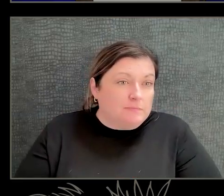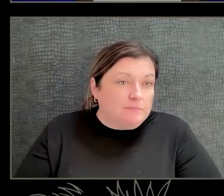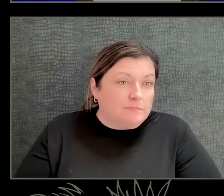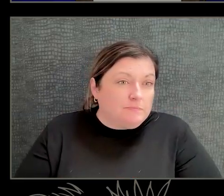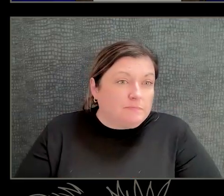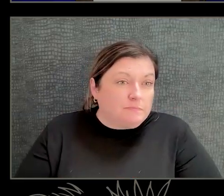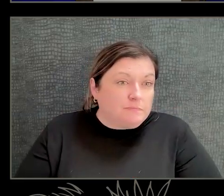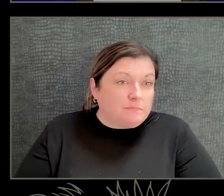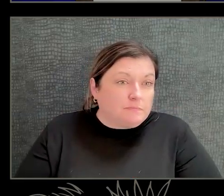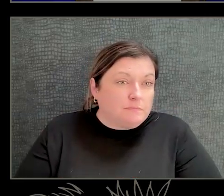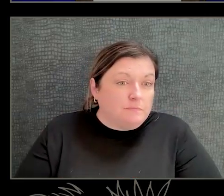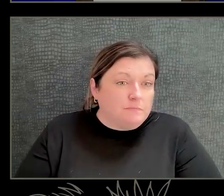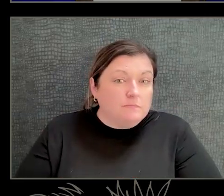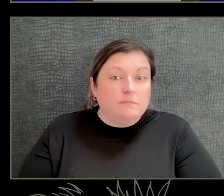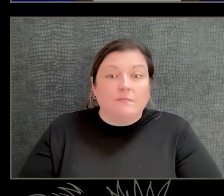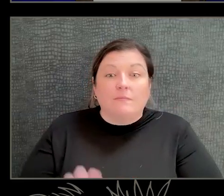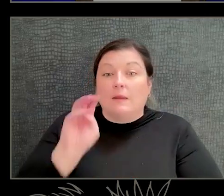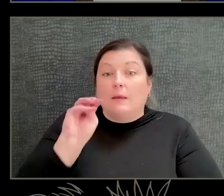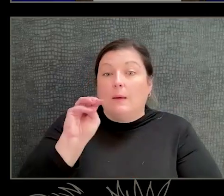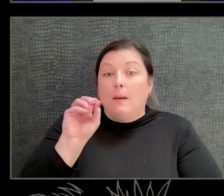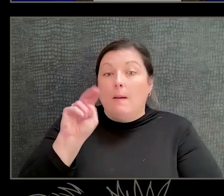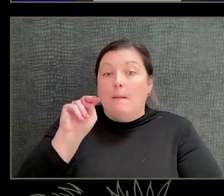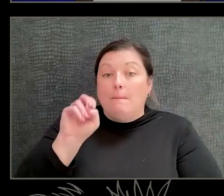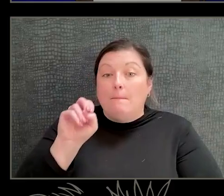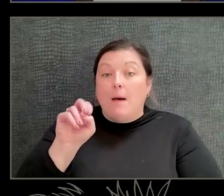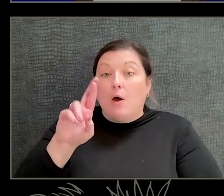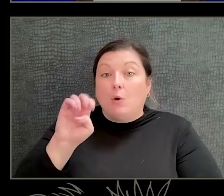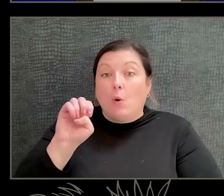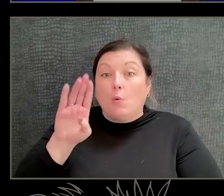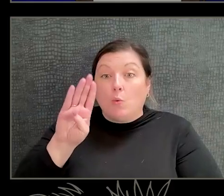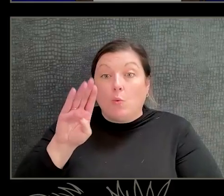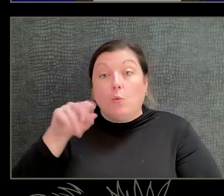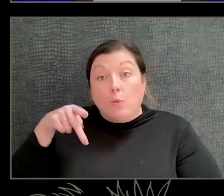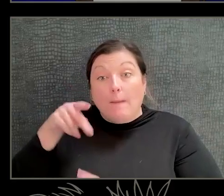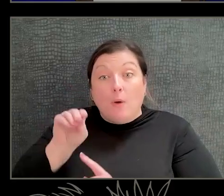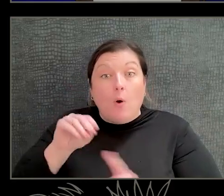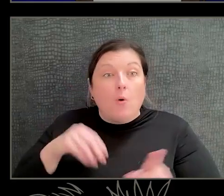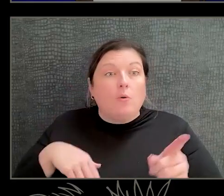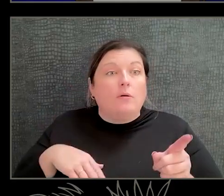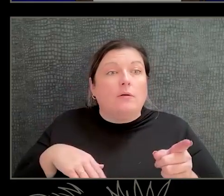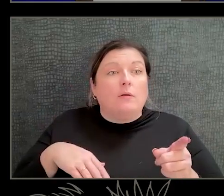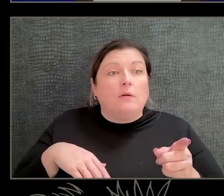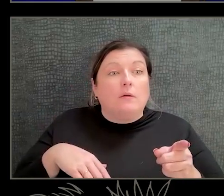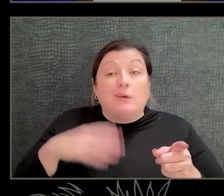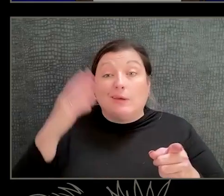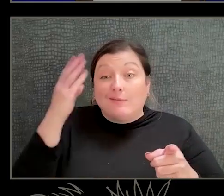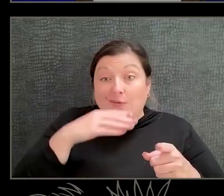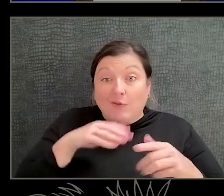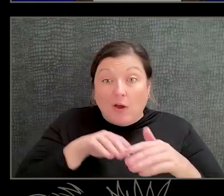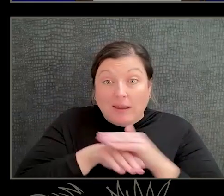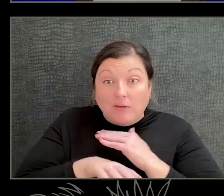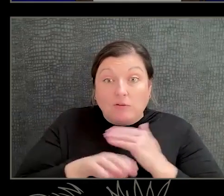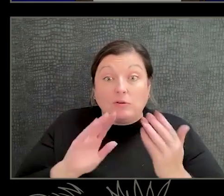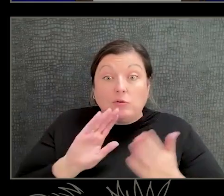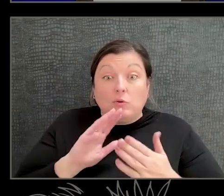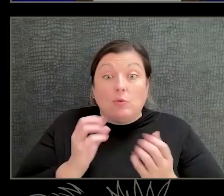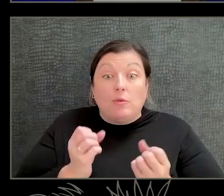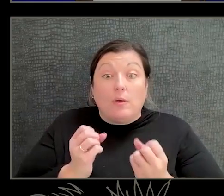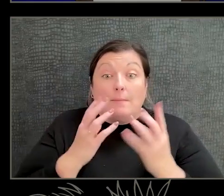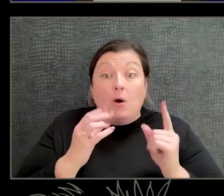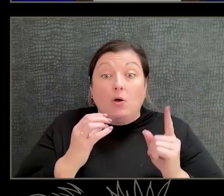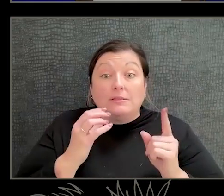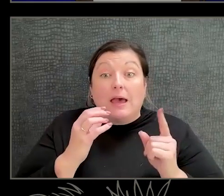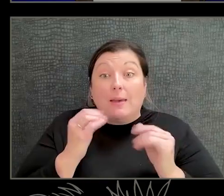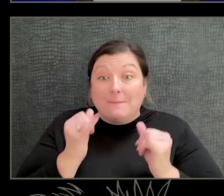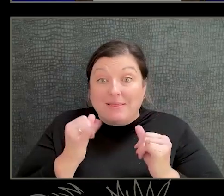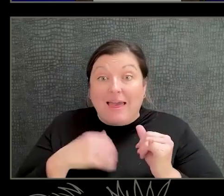And it's a monorepo. So in the apps, you have the front end, so the entire multiplayer application.